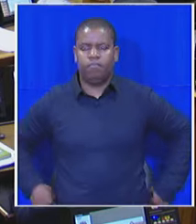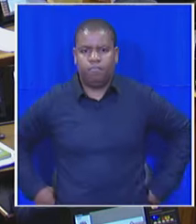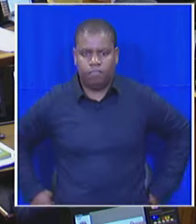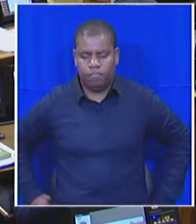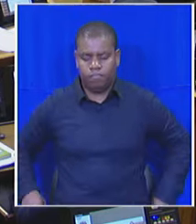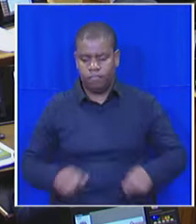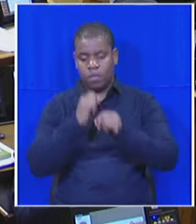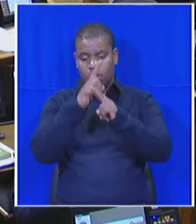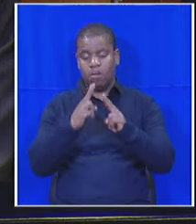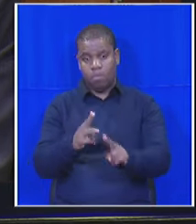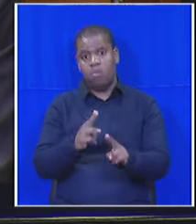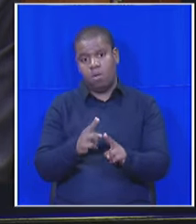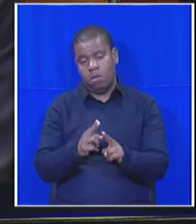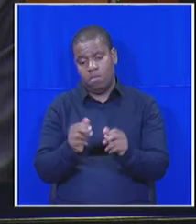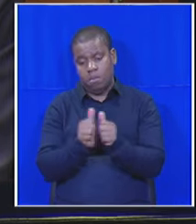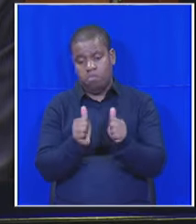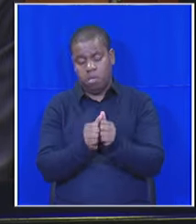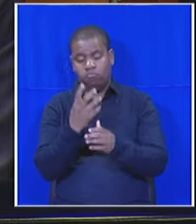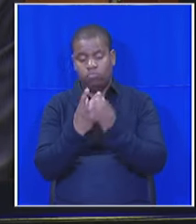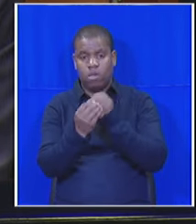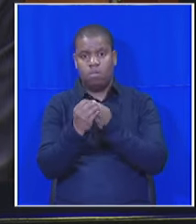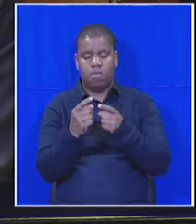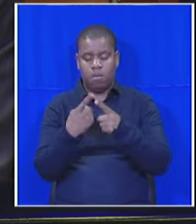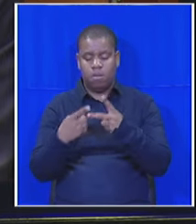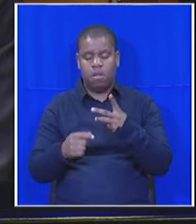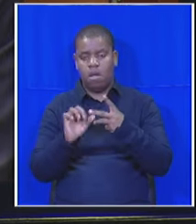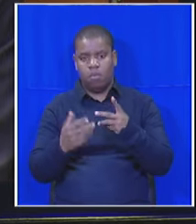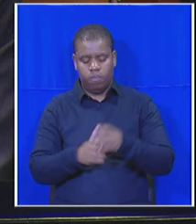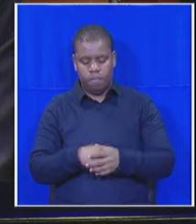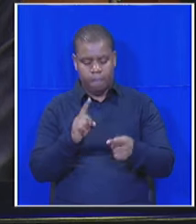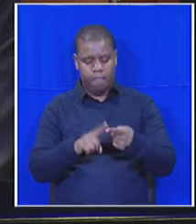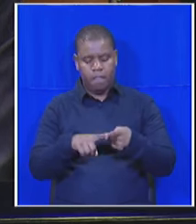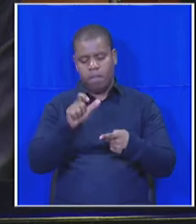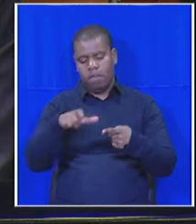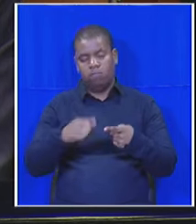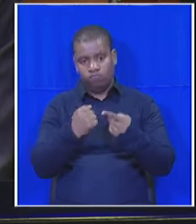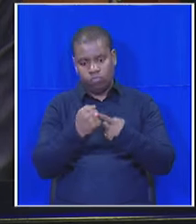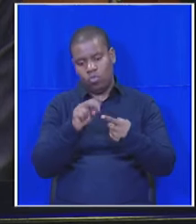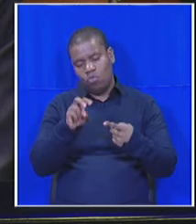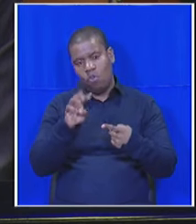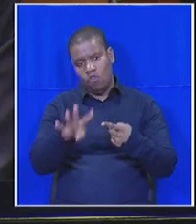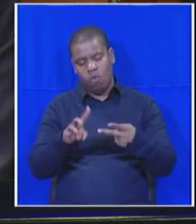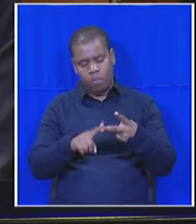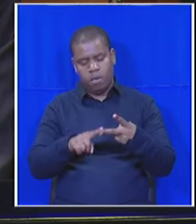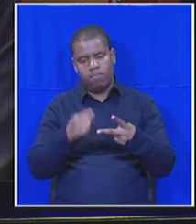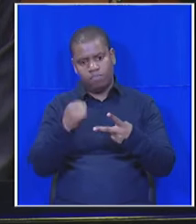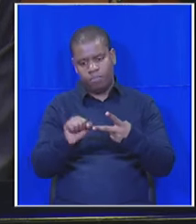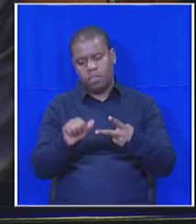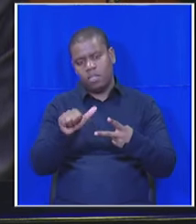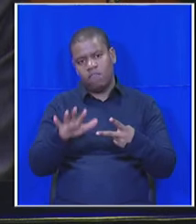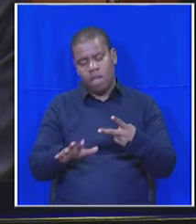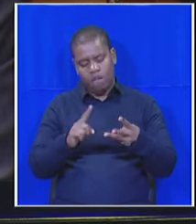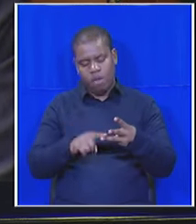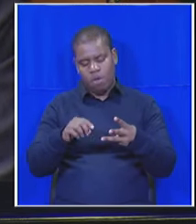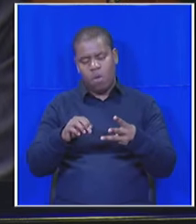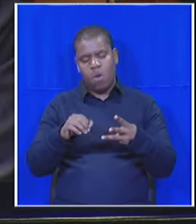Honourable members, the outcome of the division is as follows. Those in favour 204, those against 65, there's no